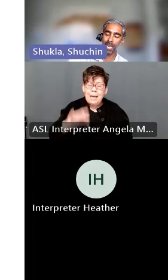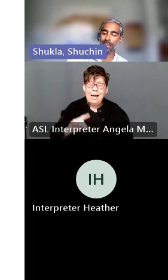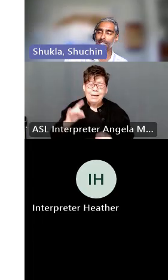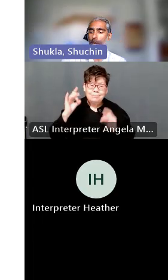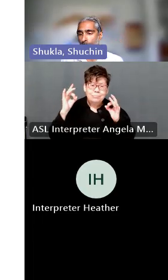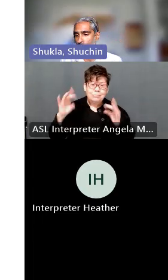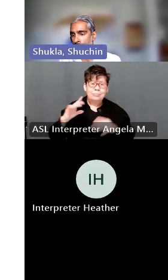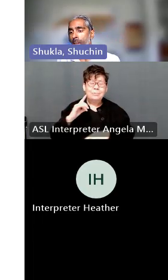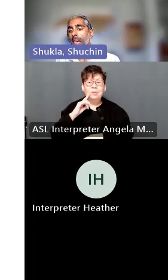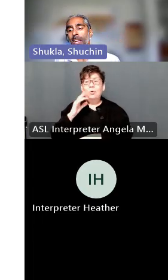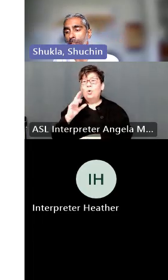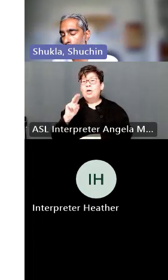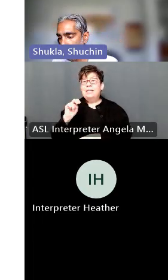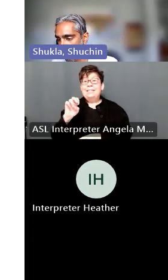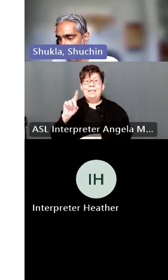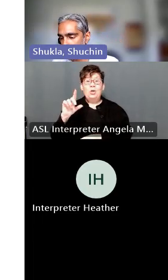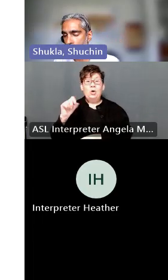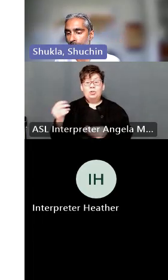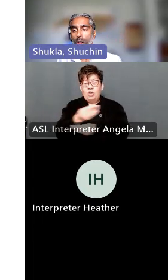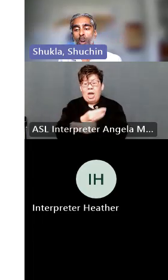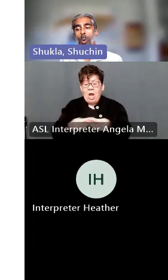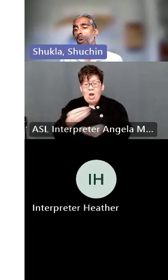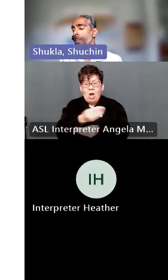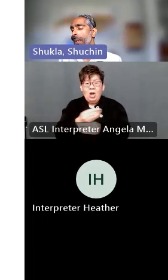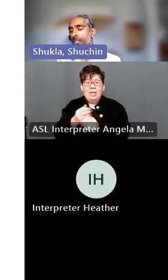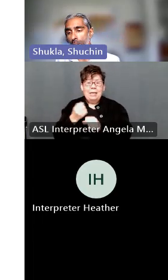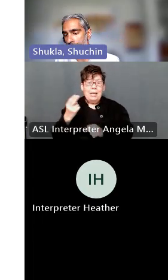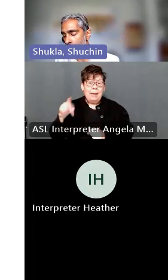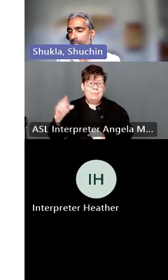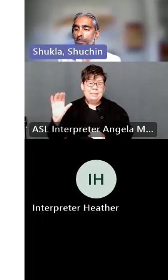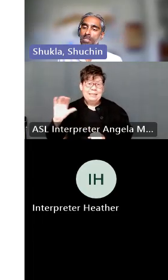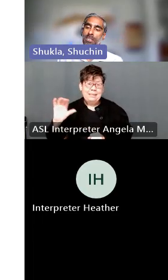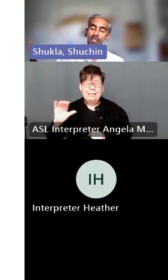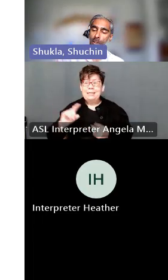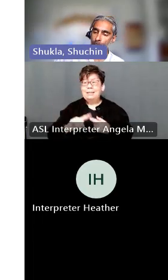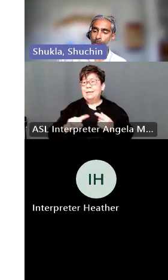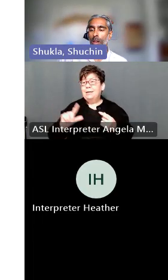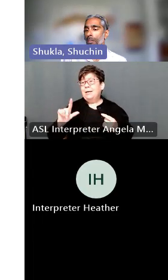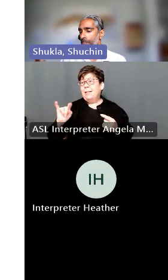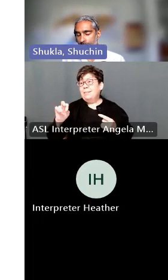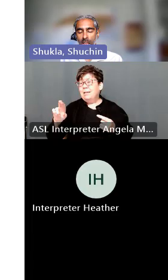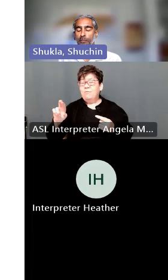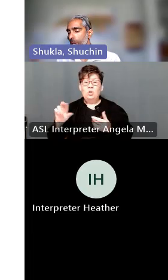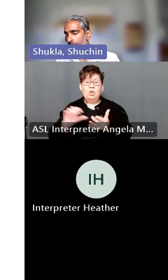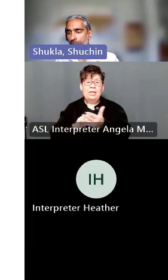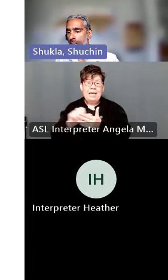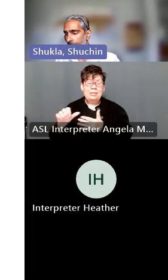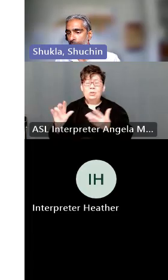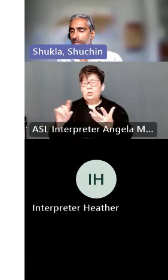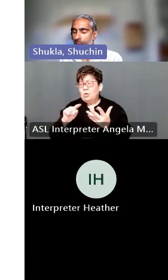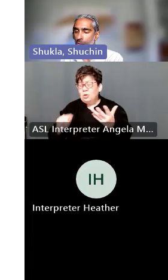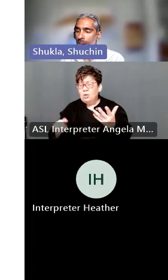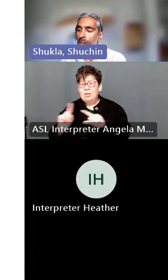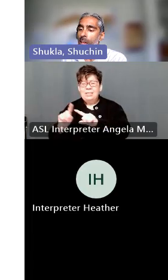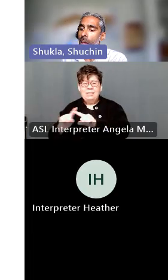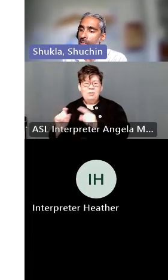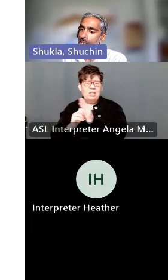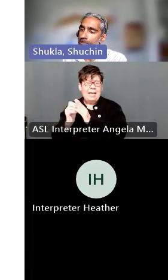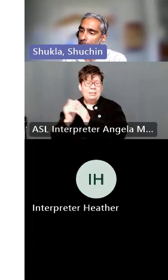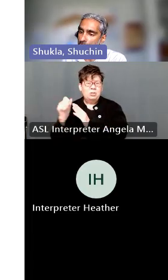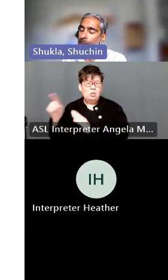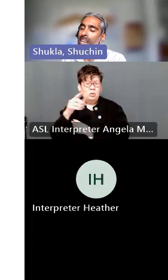needles and develop hepatitis C or B and develop liver cancer, or because they're using other substances and develop, esophageal cancer, stomach cancer, et